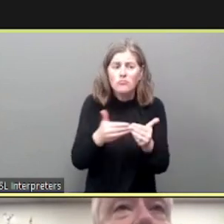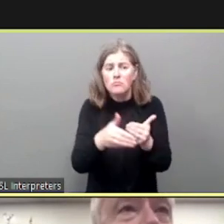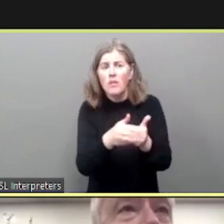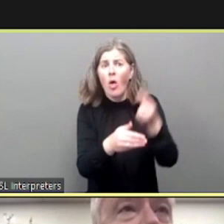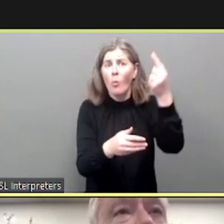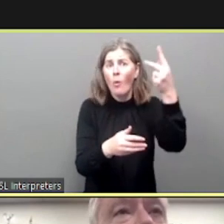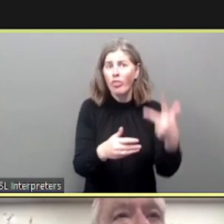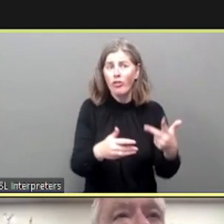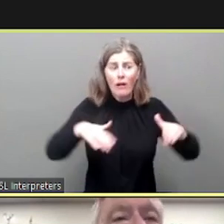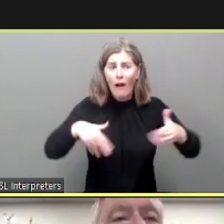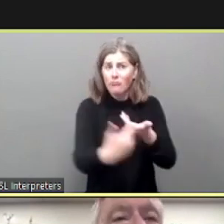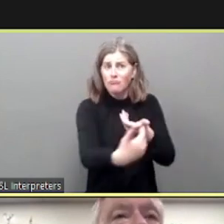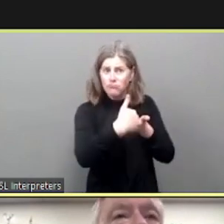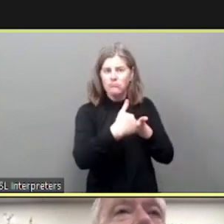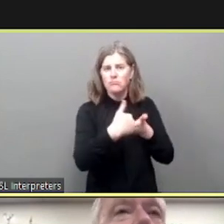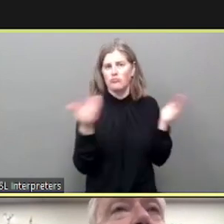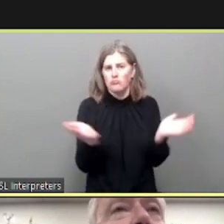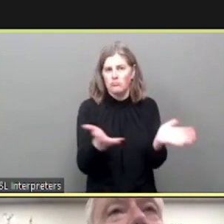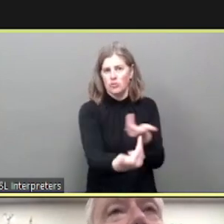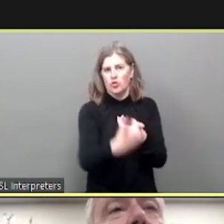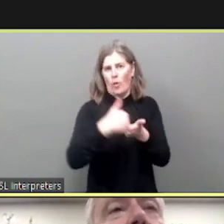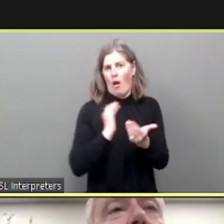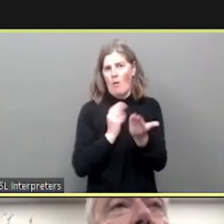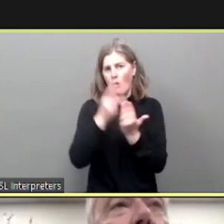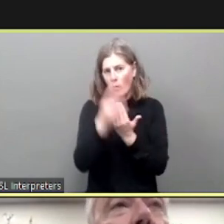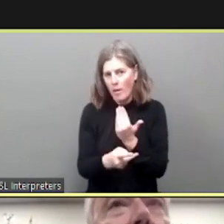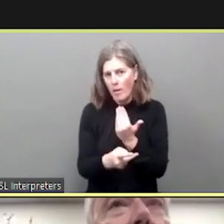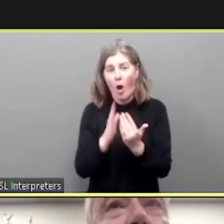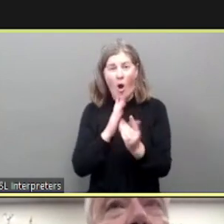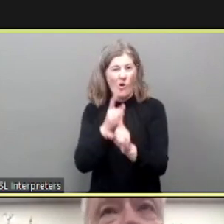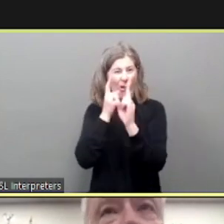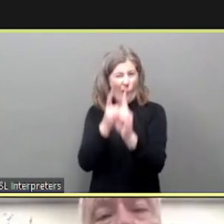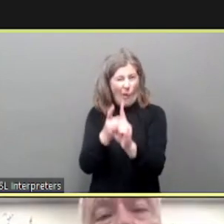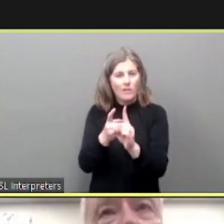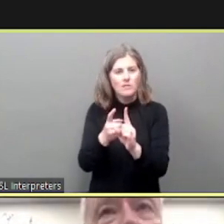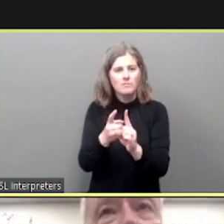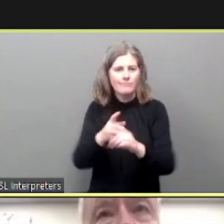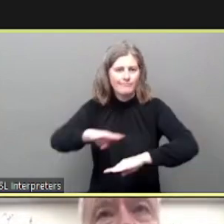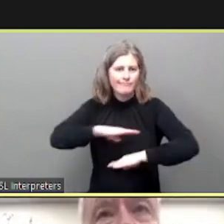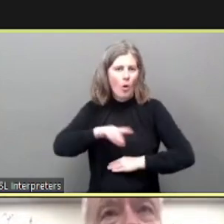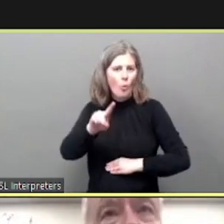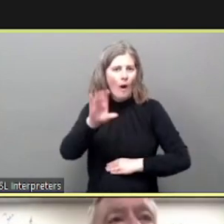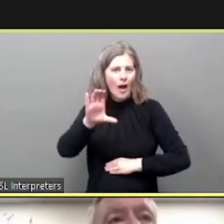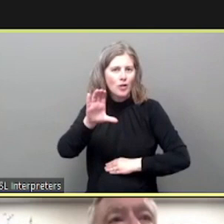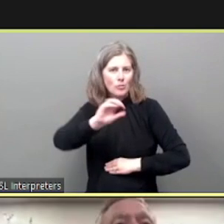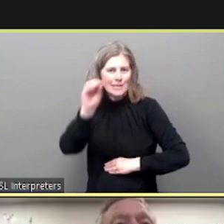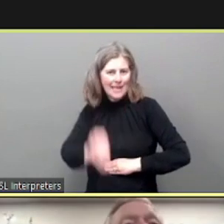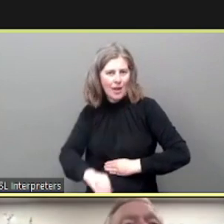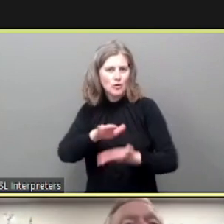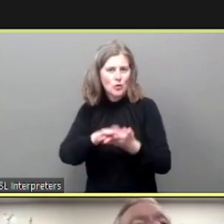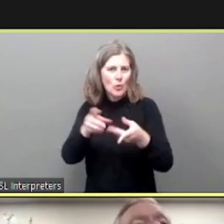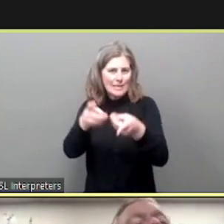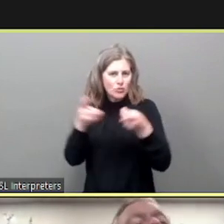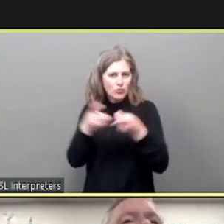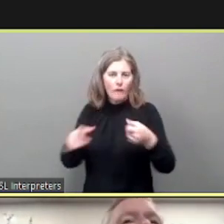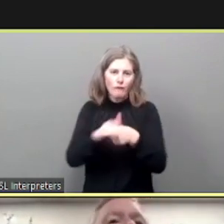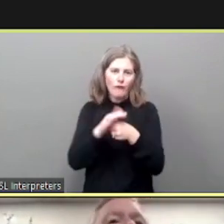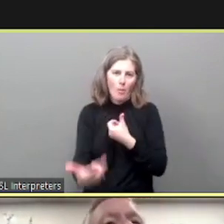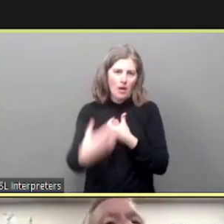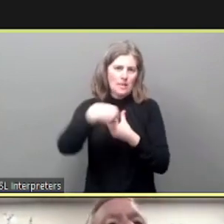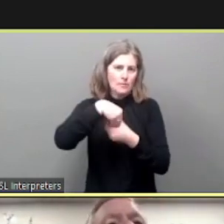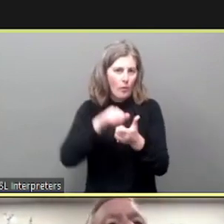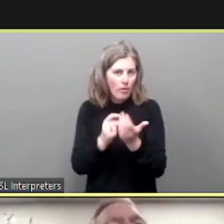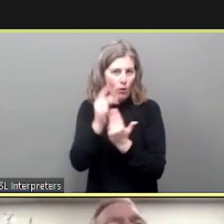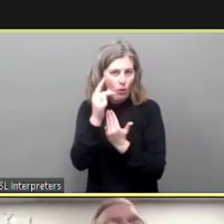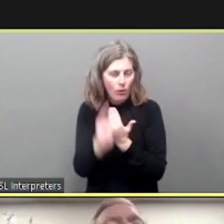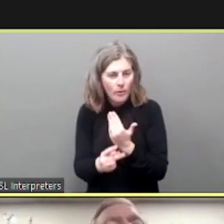them to get on the program. And our goal, of course, is to get to 100% of school districts fully participating. But